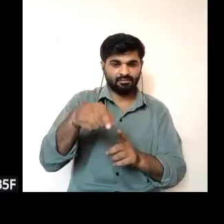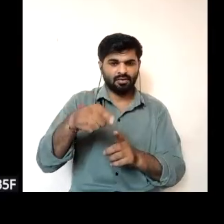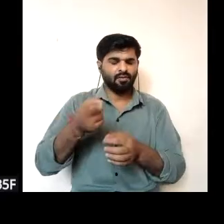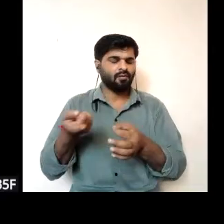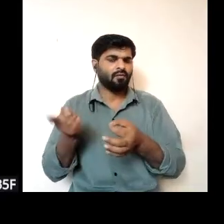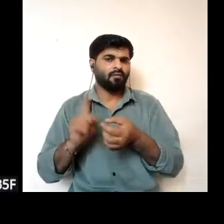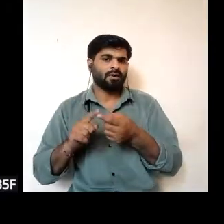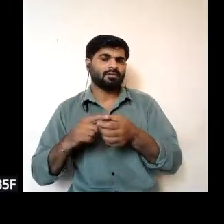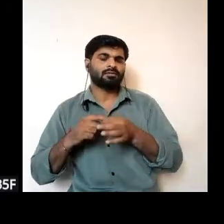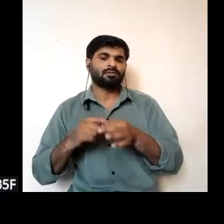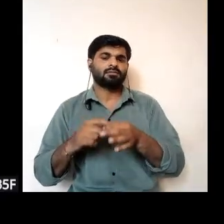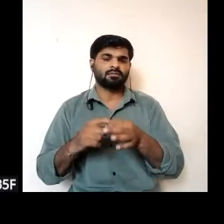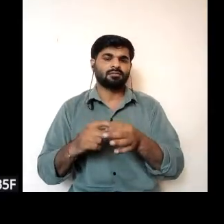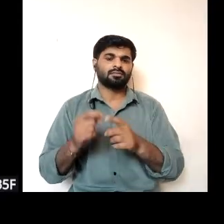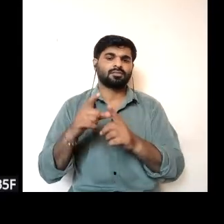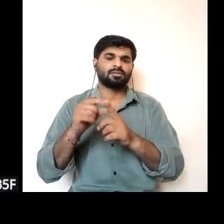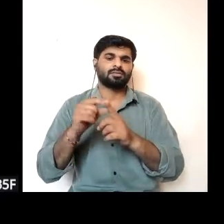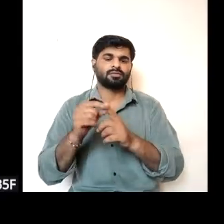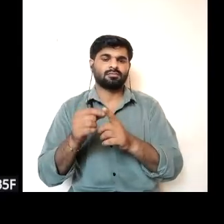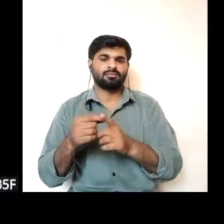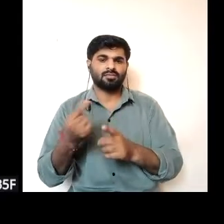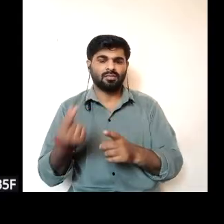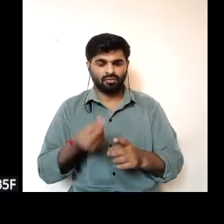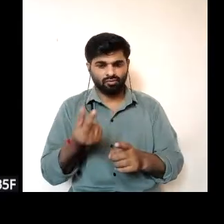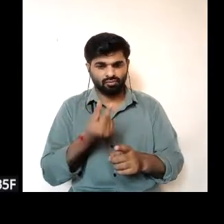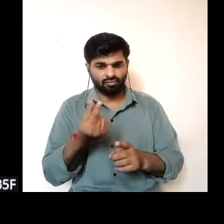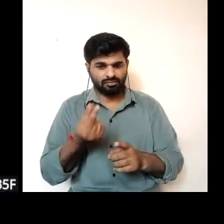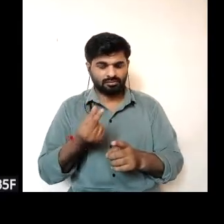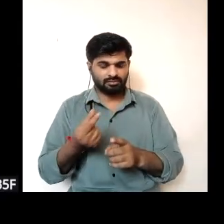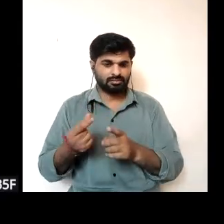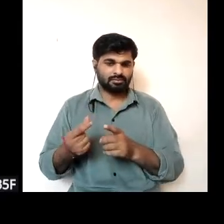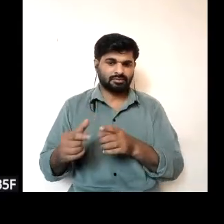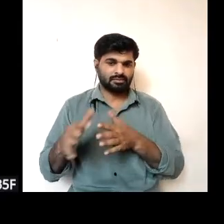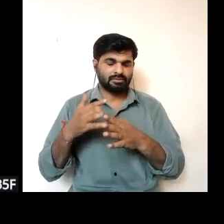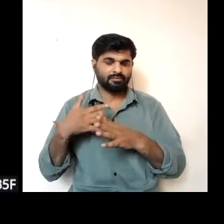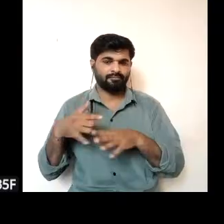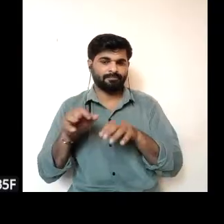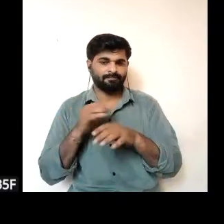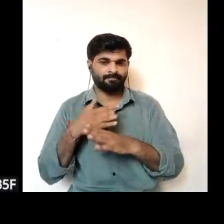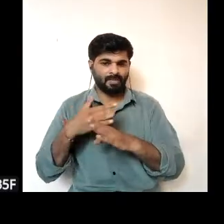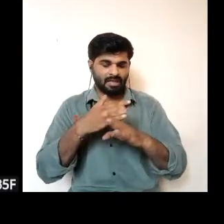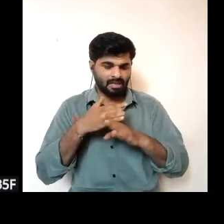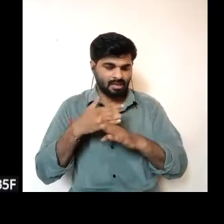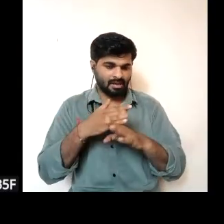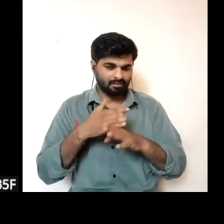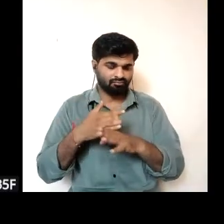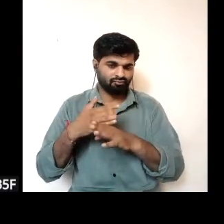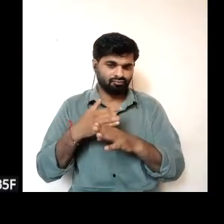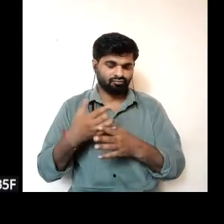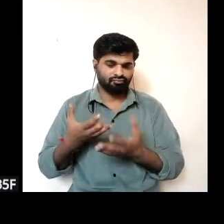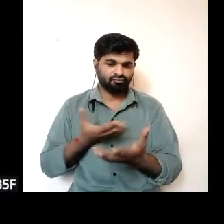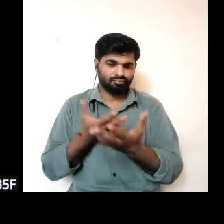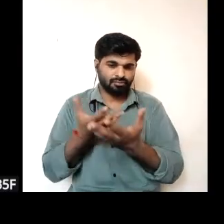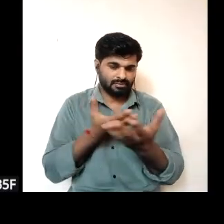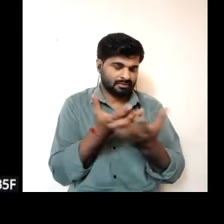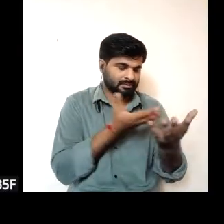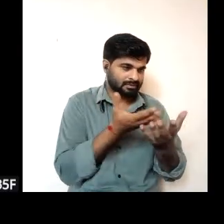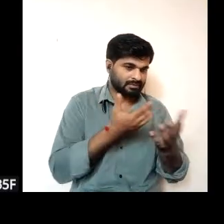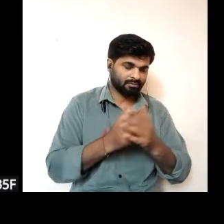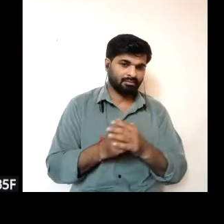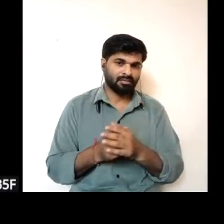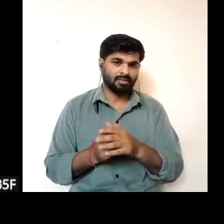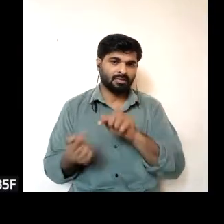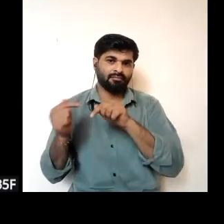the there was a huge gathering of 100 odd people in the leaders of the disability sector came together. And there was